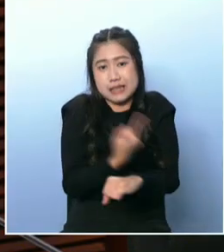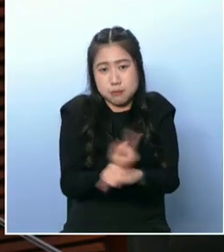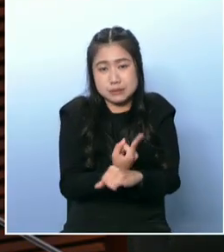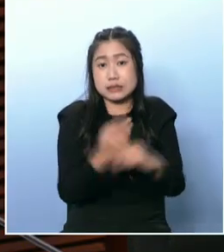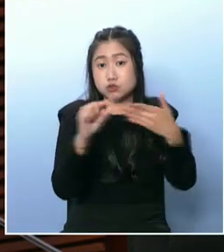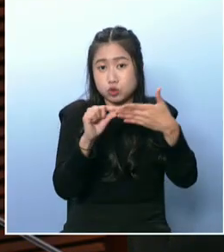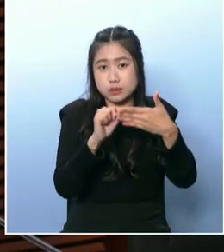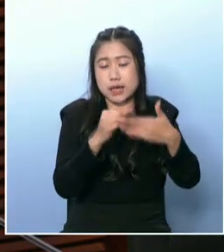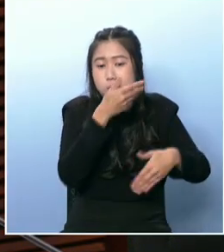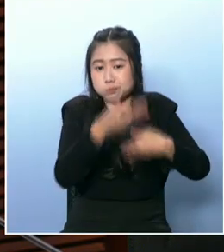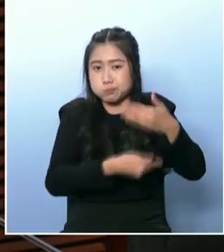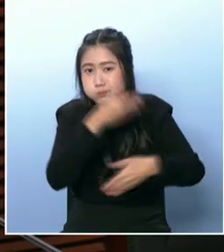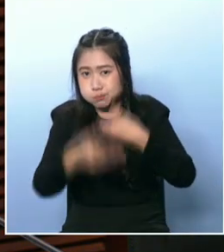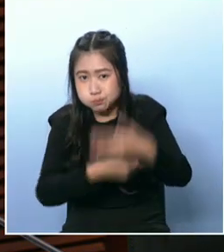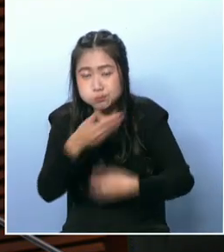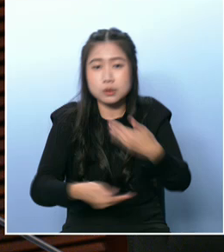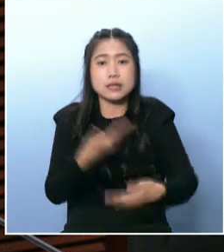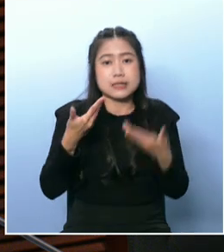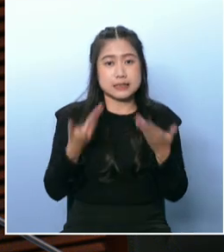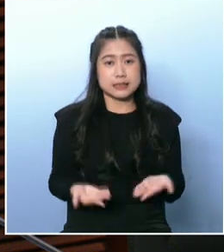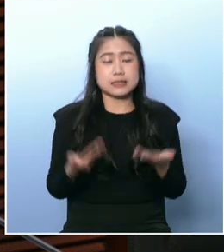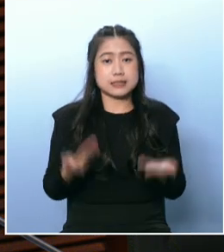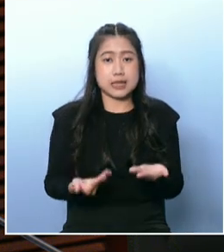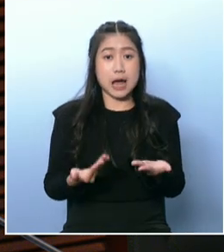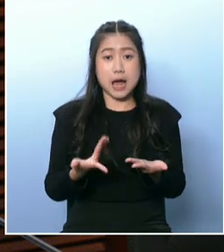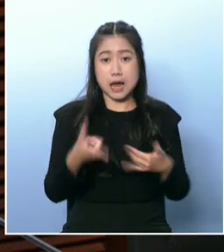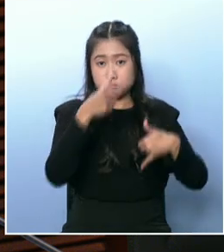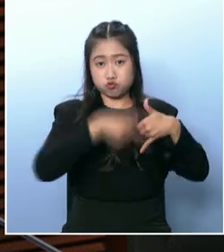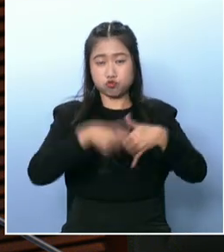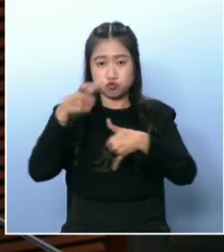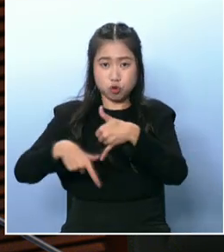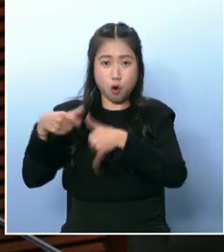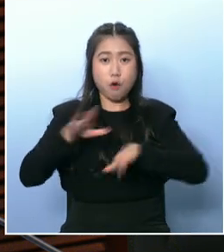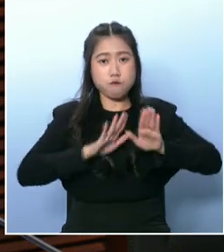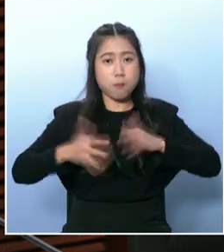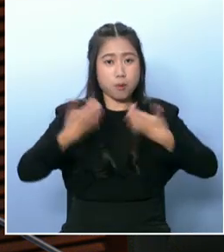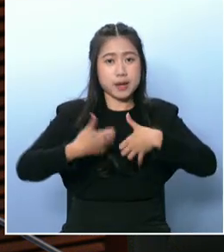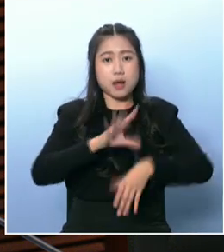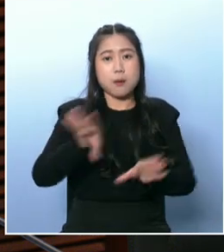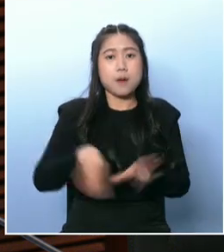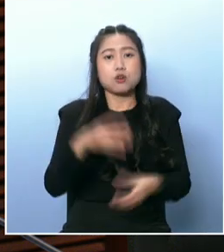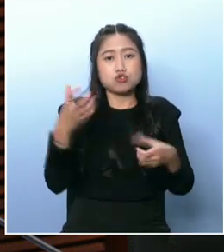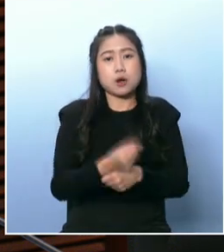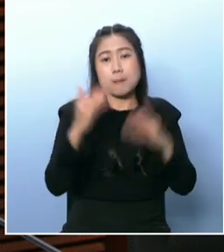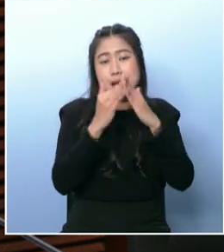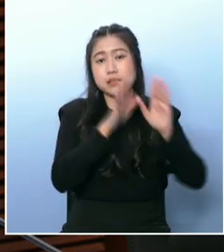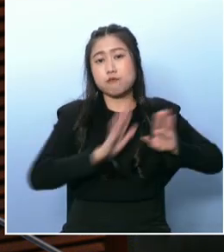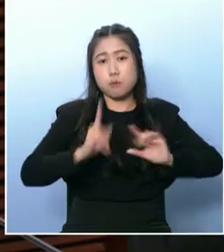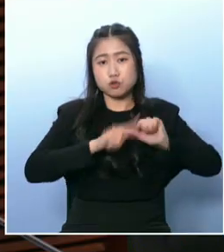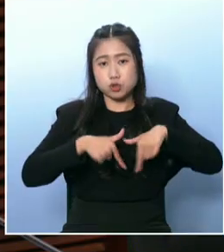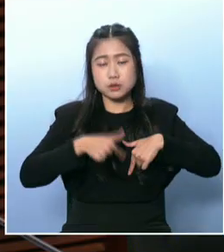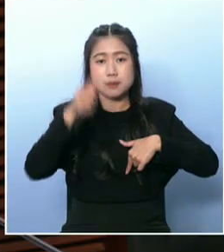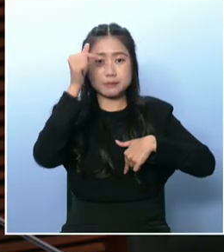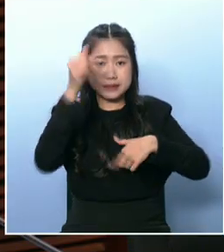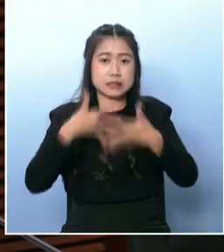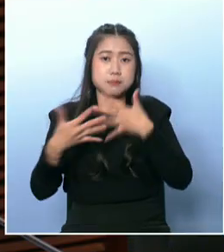person in mental recovery, we try to help them, and we have services like integrated